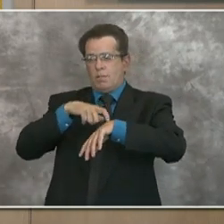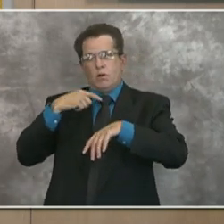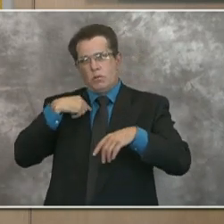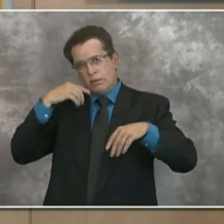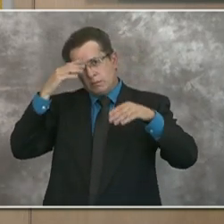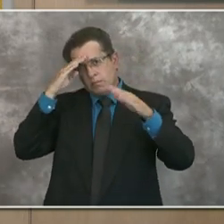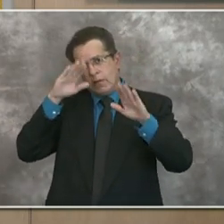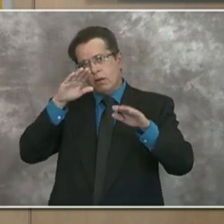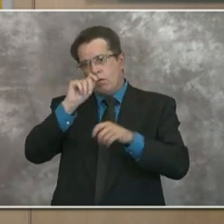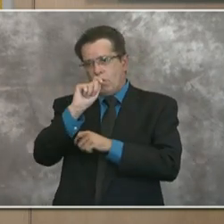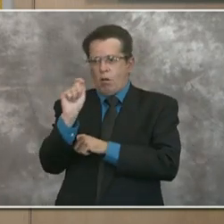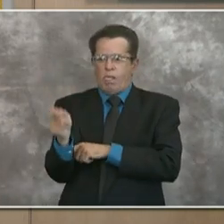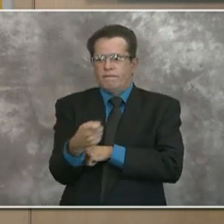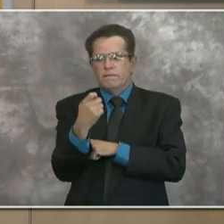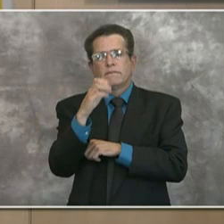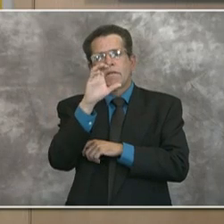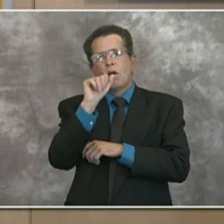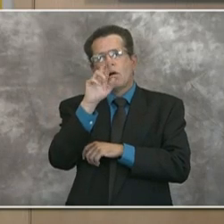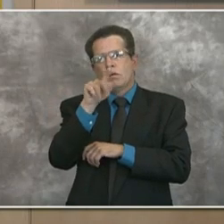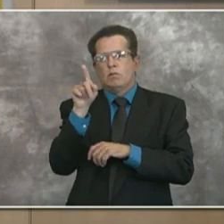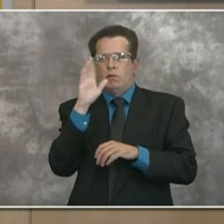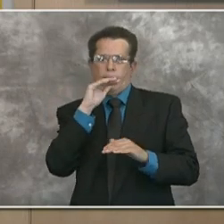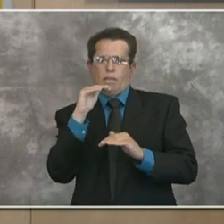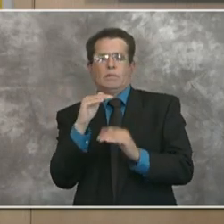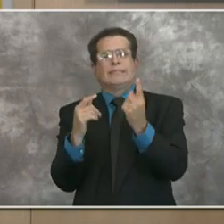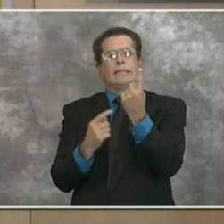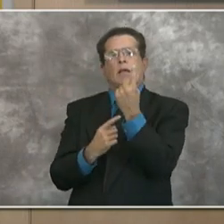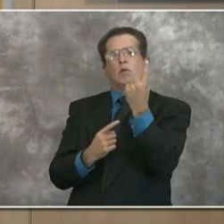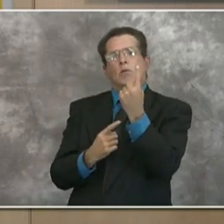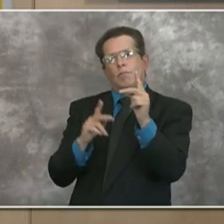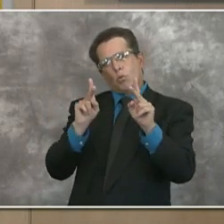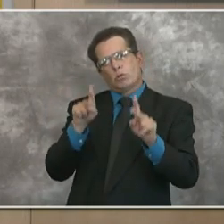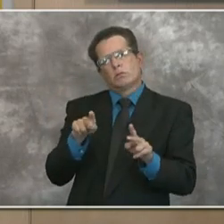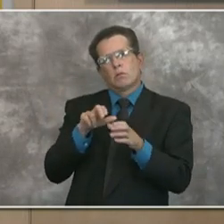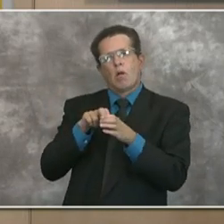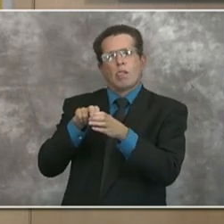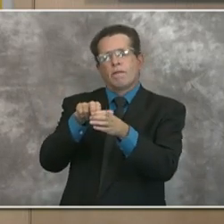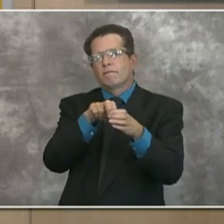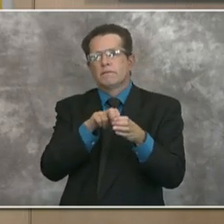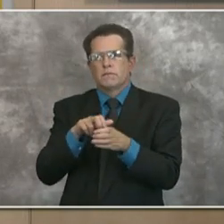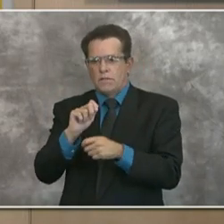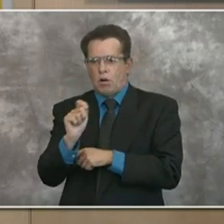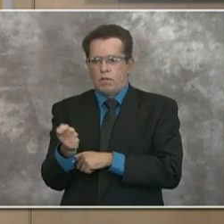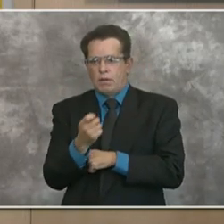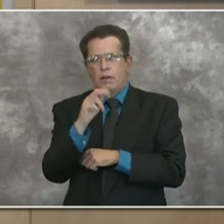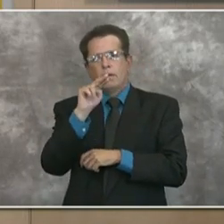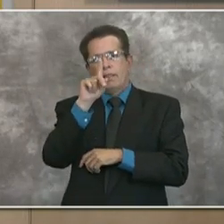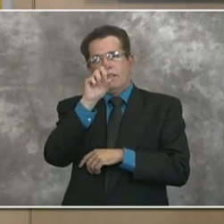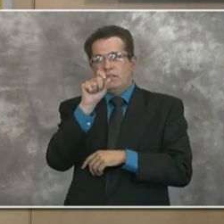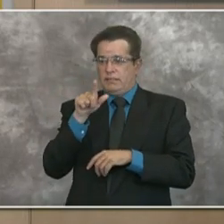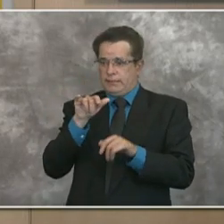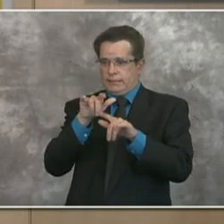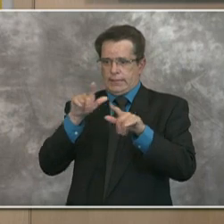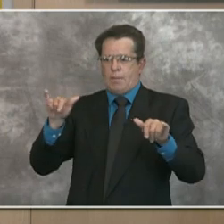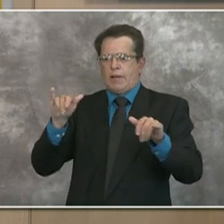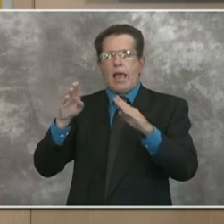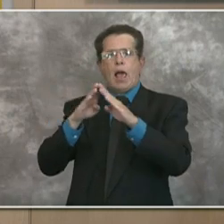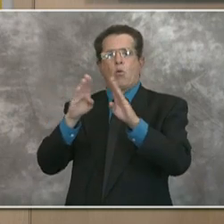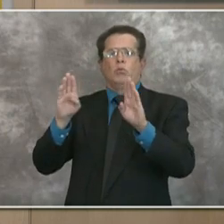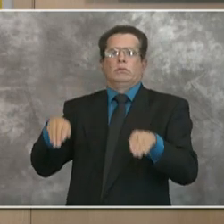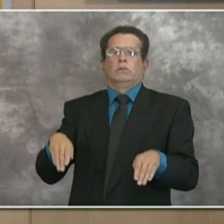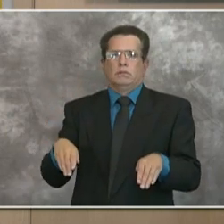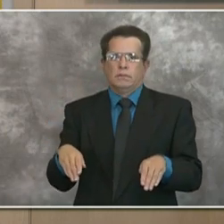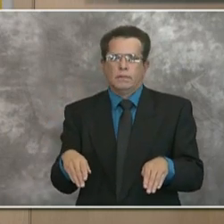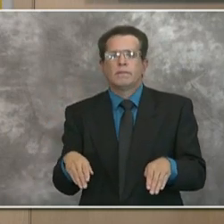that golf cart usage would be limited to a single golfer, unless golfers are from the same household. That was included in that